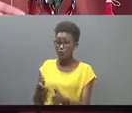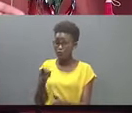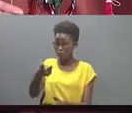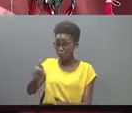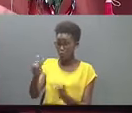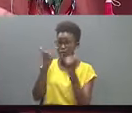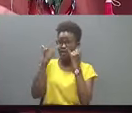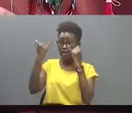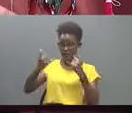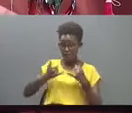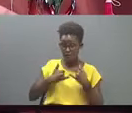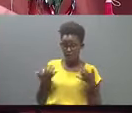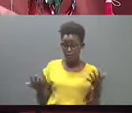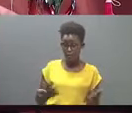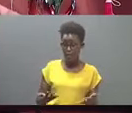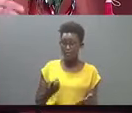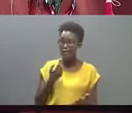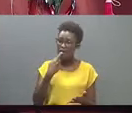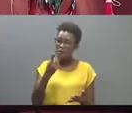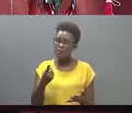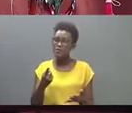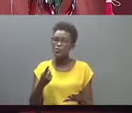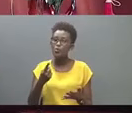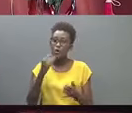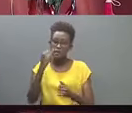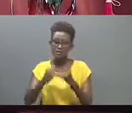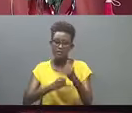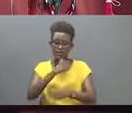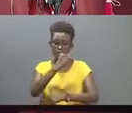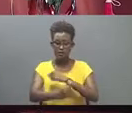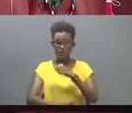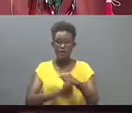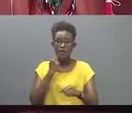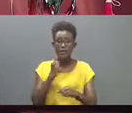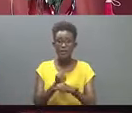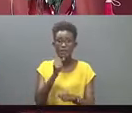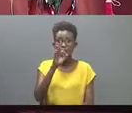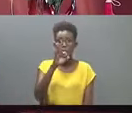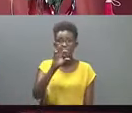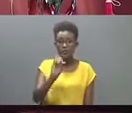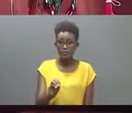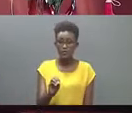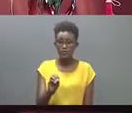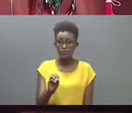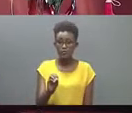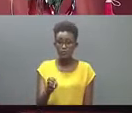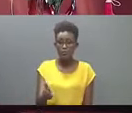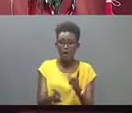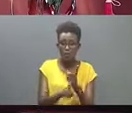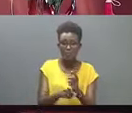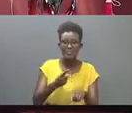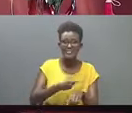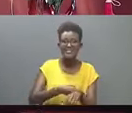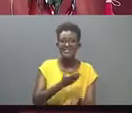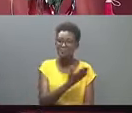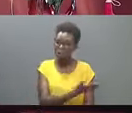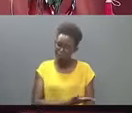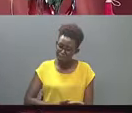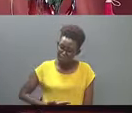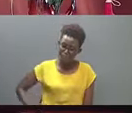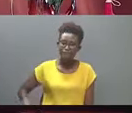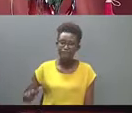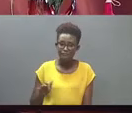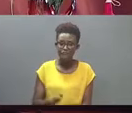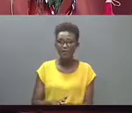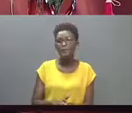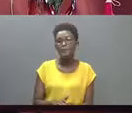In a series of 30 years, they have suffered drought. They have suffered